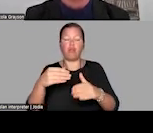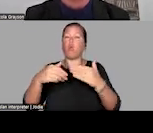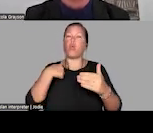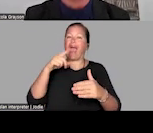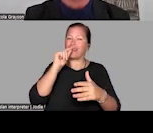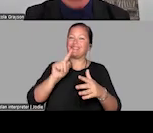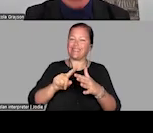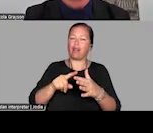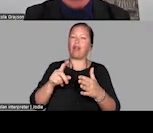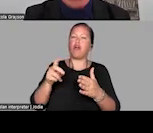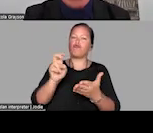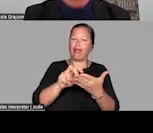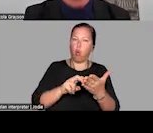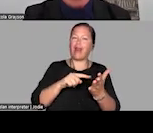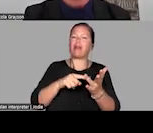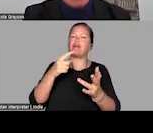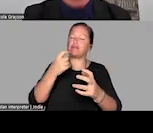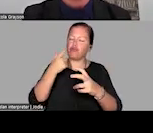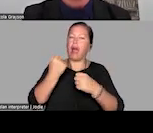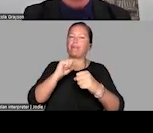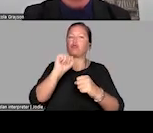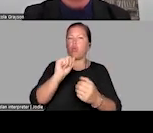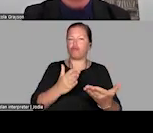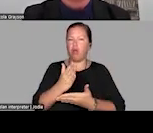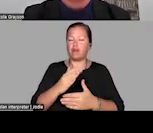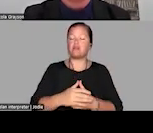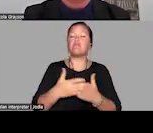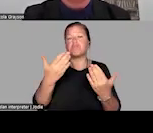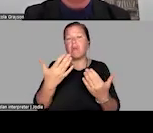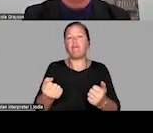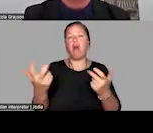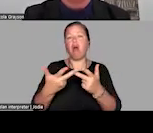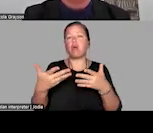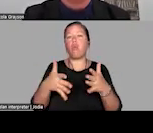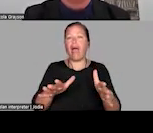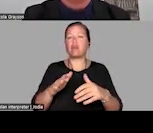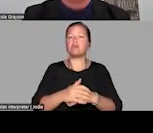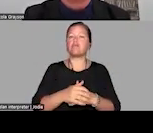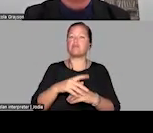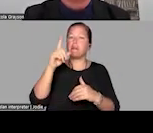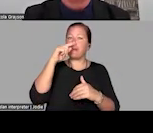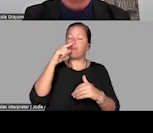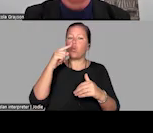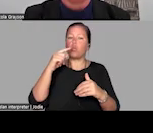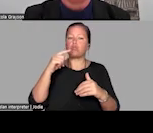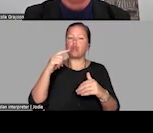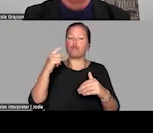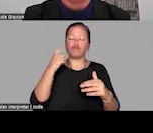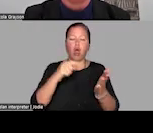a way to protect your rights. Of course, there are many other ways. People are working on hardware level signing. Every piece